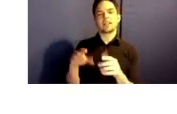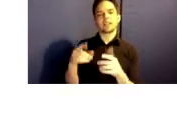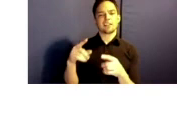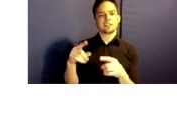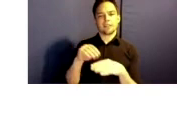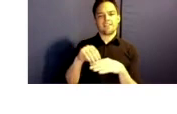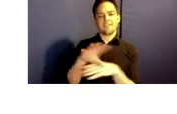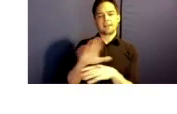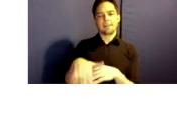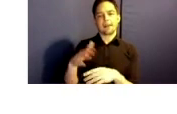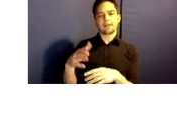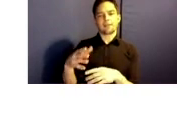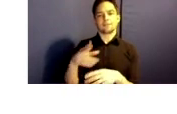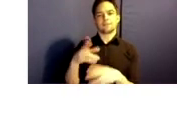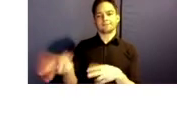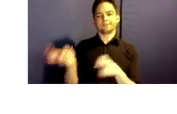being hospitalized,